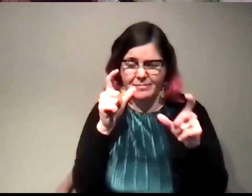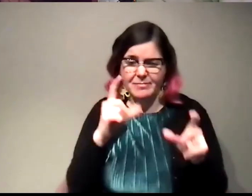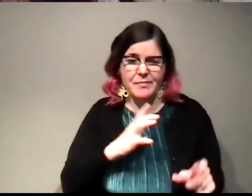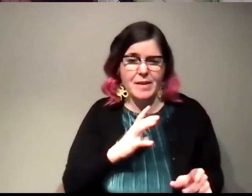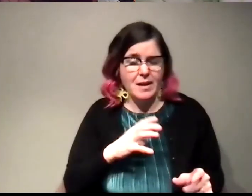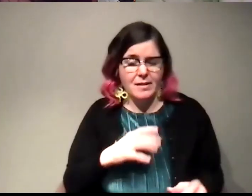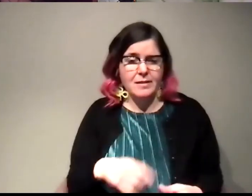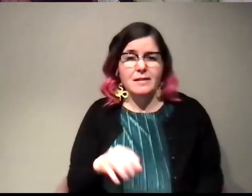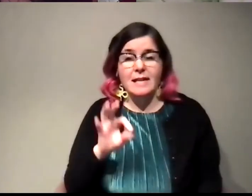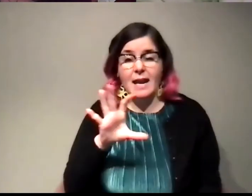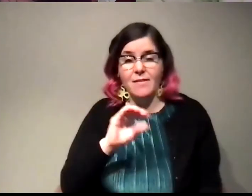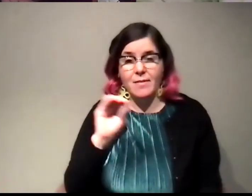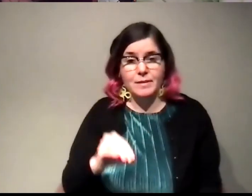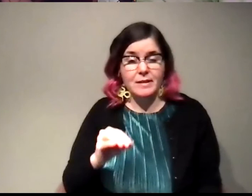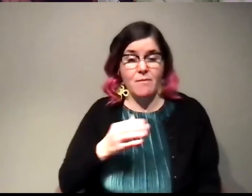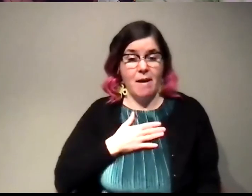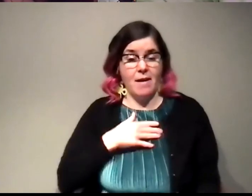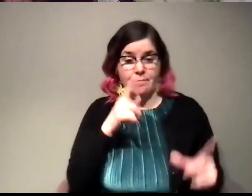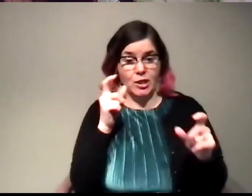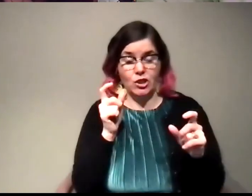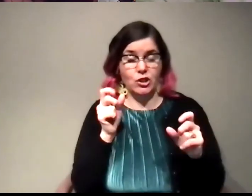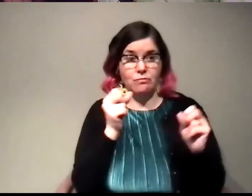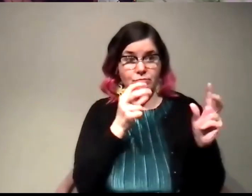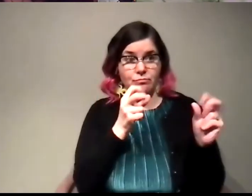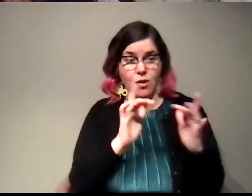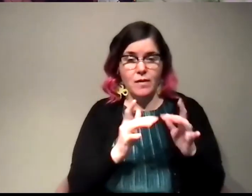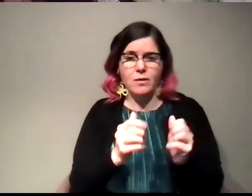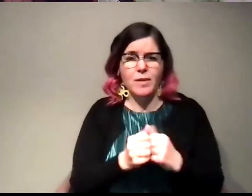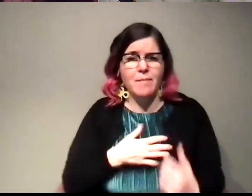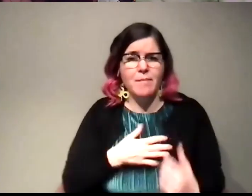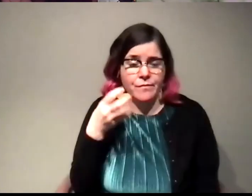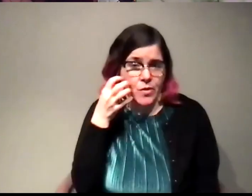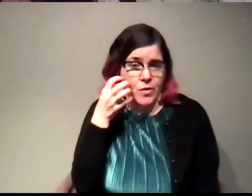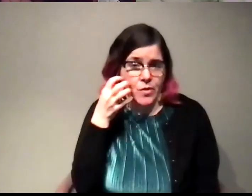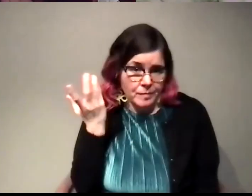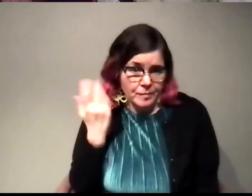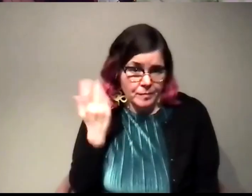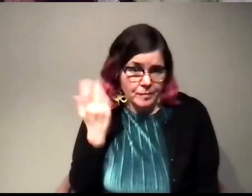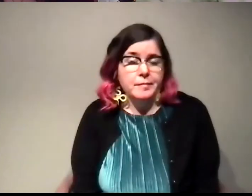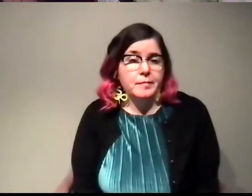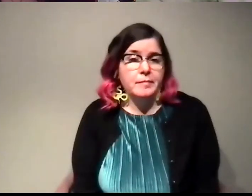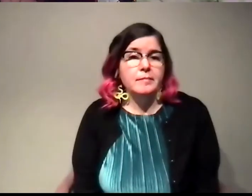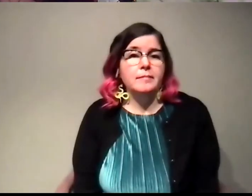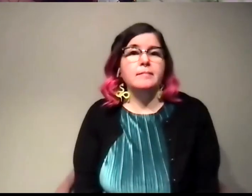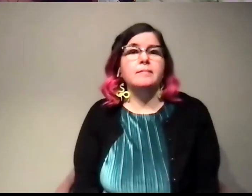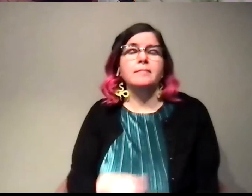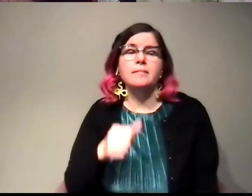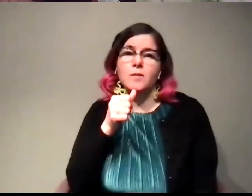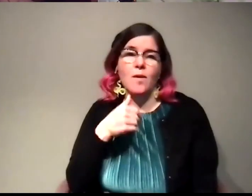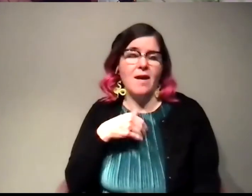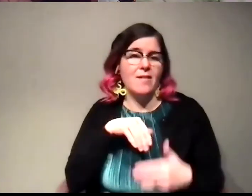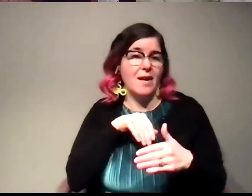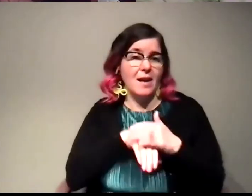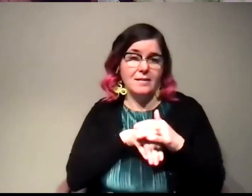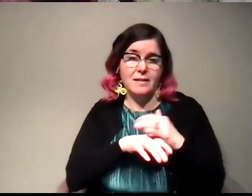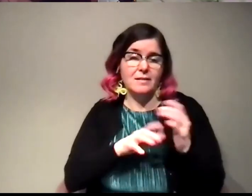Absolutely. 95% of the photos that I post online are with my phone. So I don't have access to, you